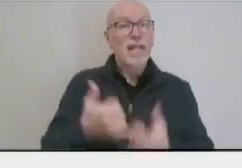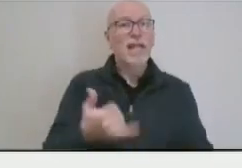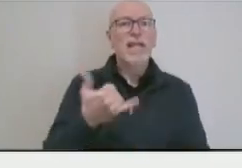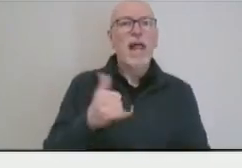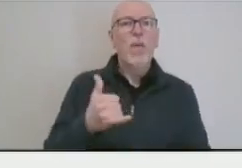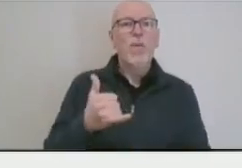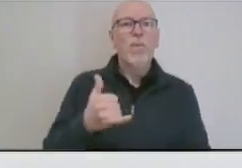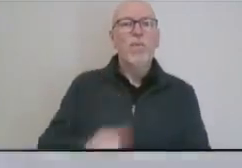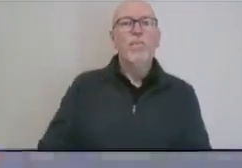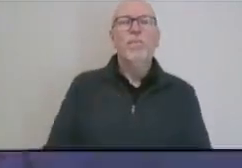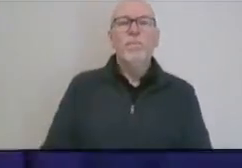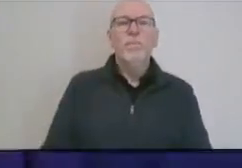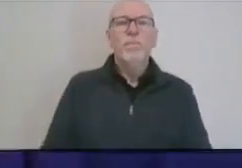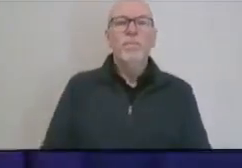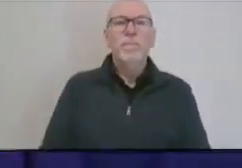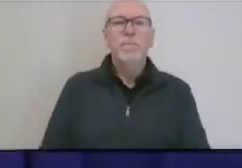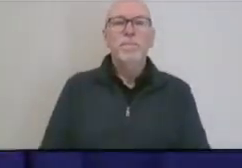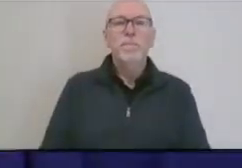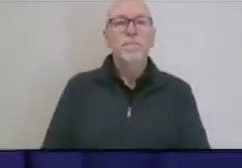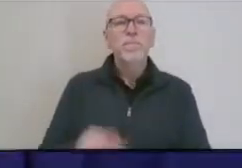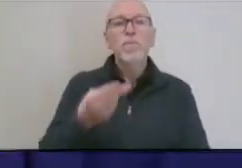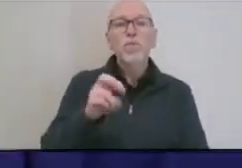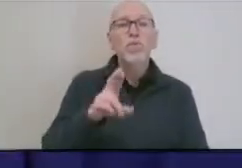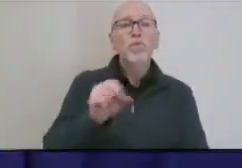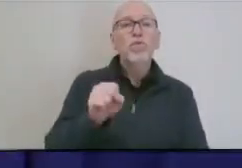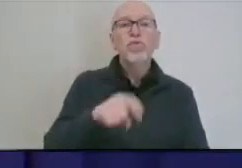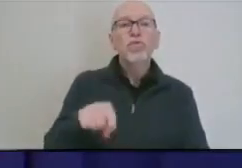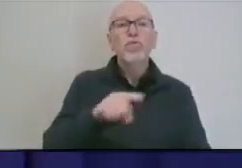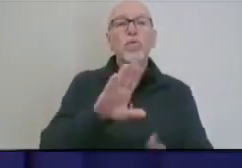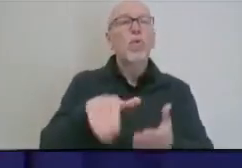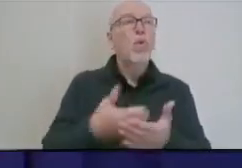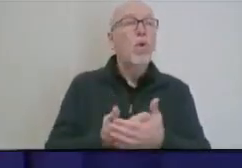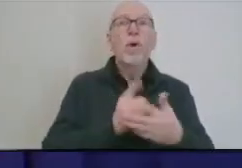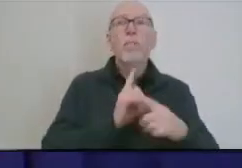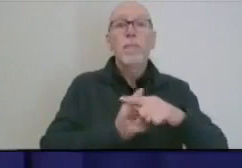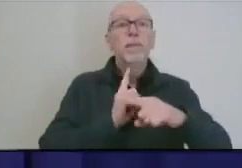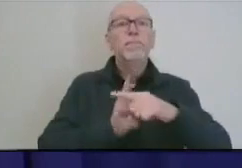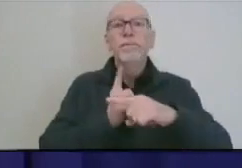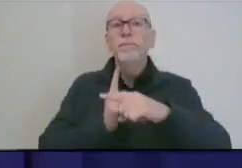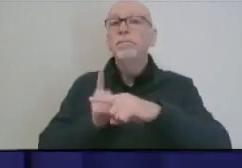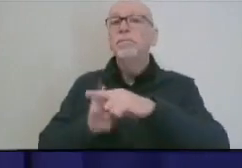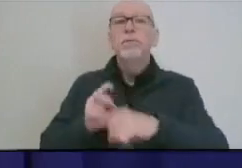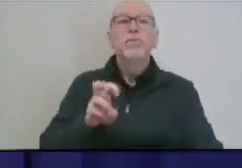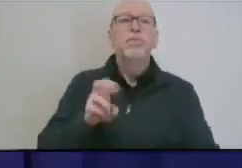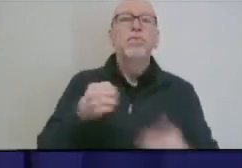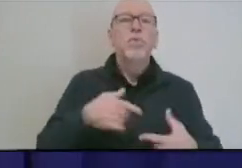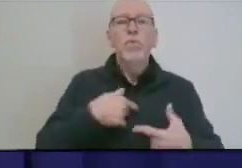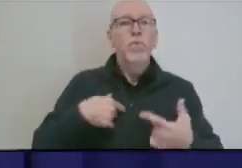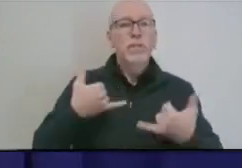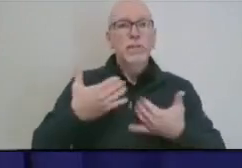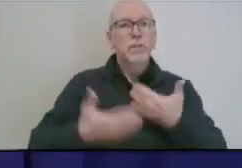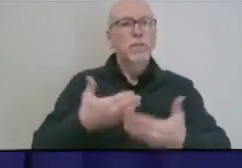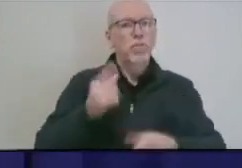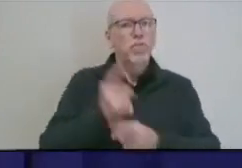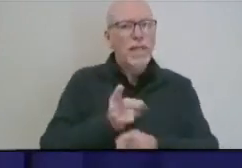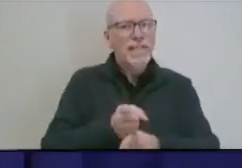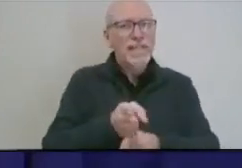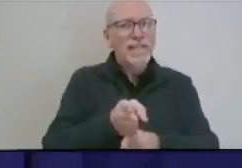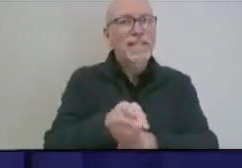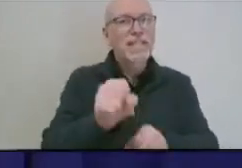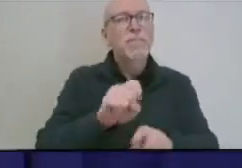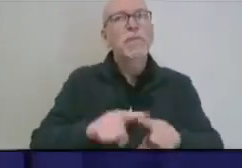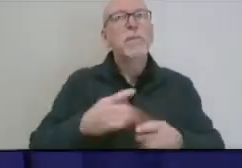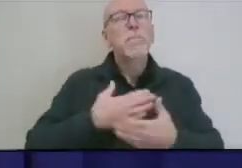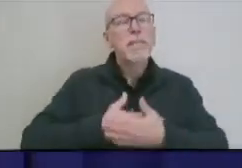level. Hoosiers, this is all positive news. We continue to move in the right direction, but please,